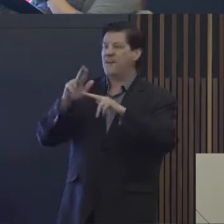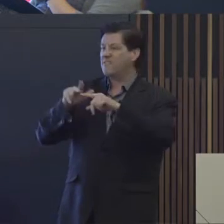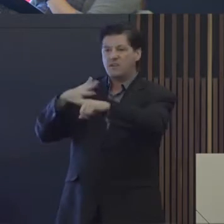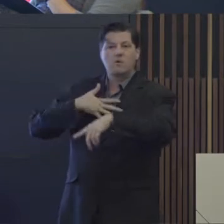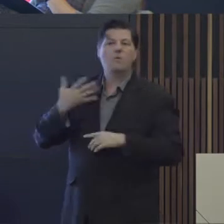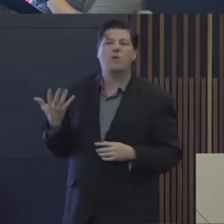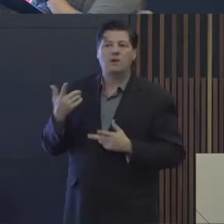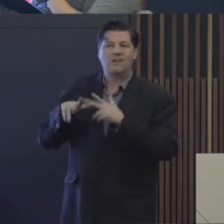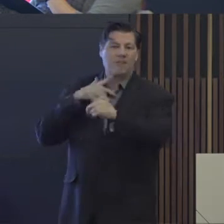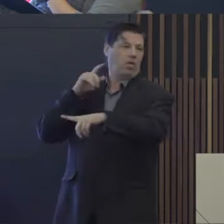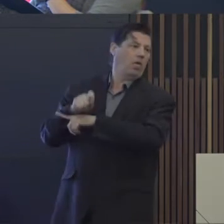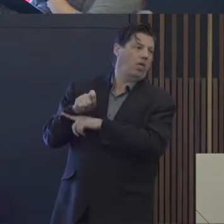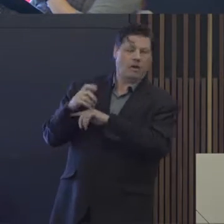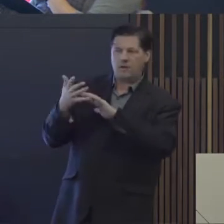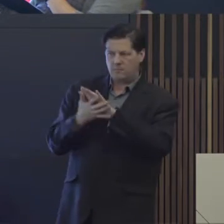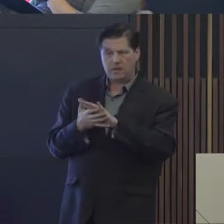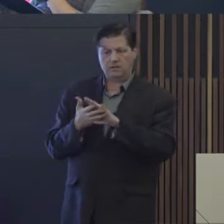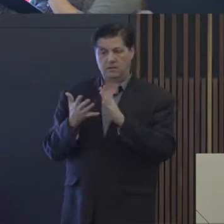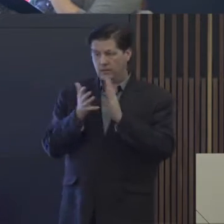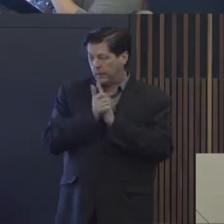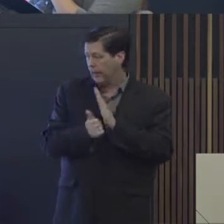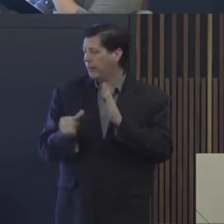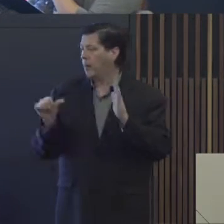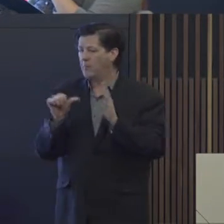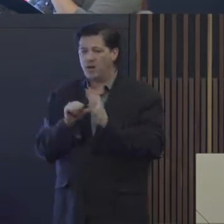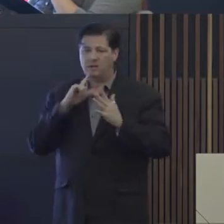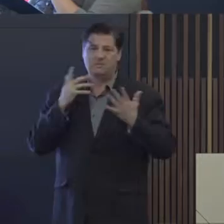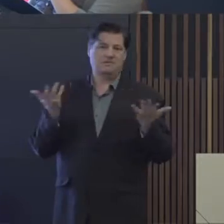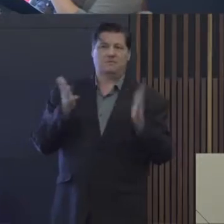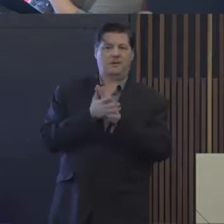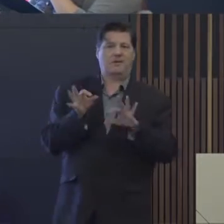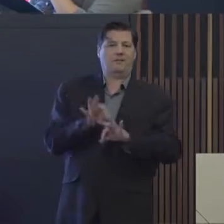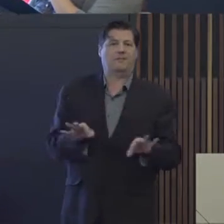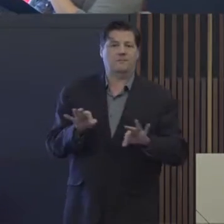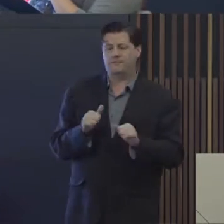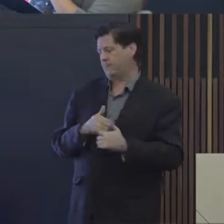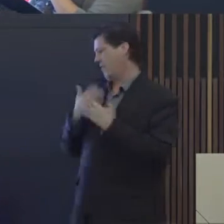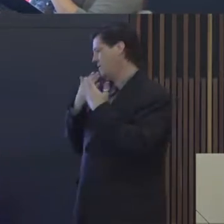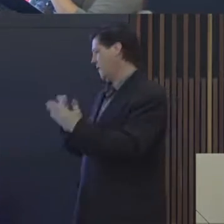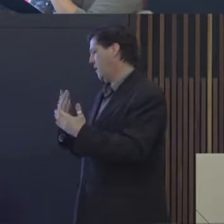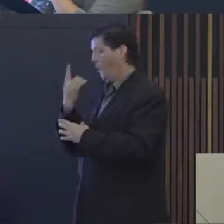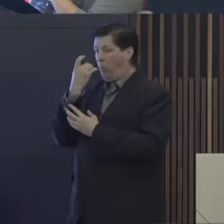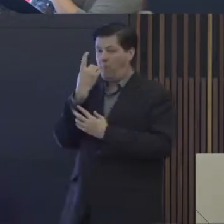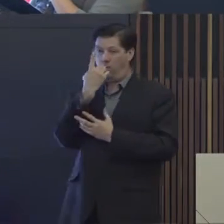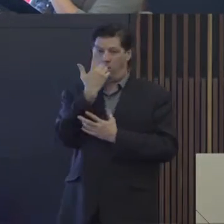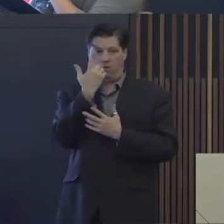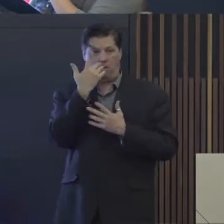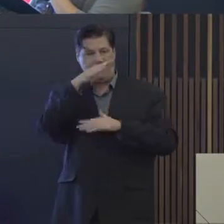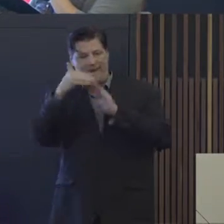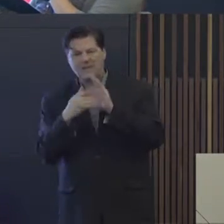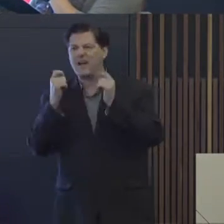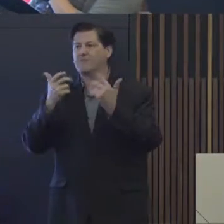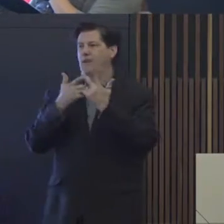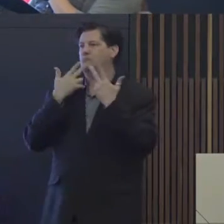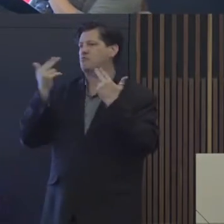the teachers have just go nowhere. Well, thank you, ladies. We've got one more segment to go after we have